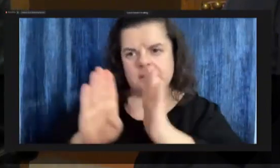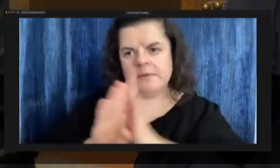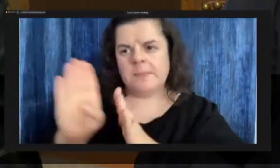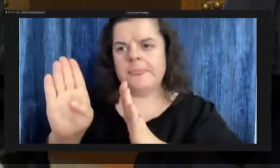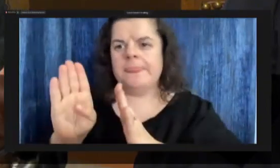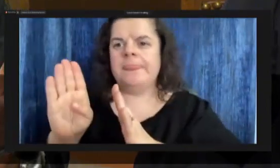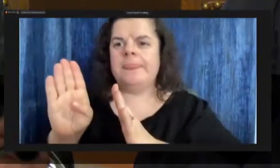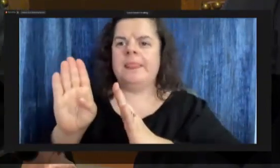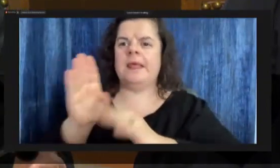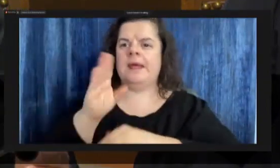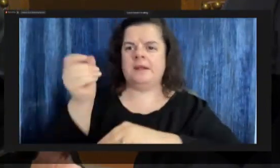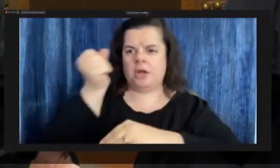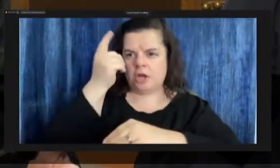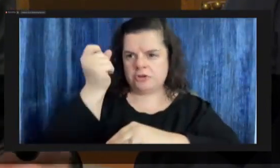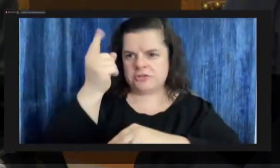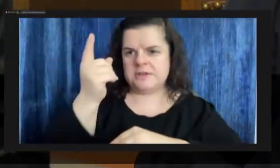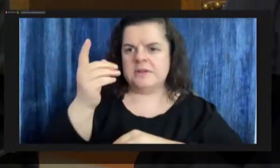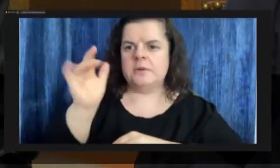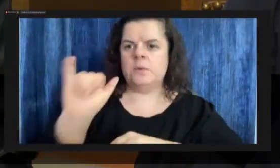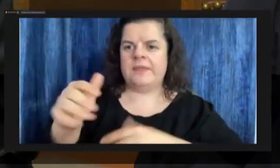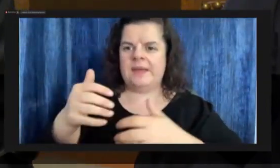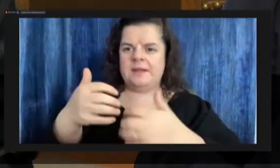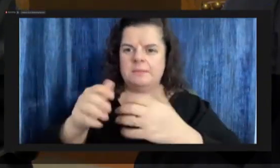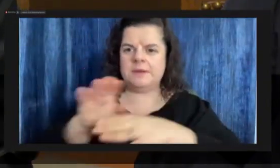understanding what the industry contributes to us.